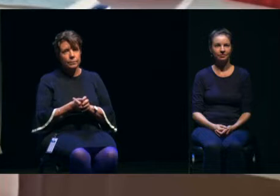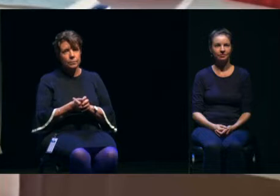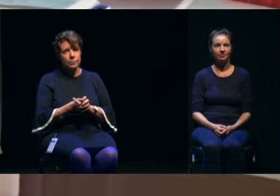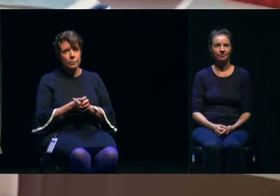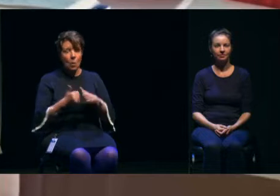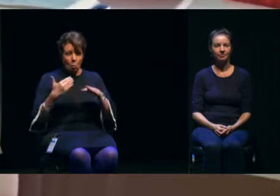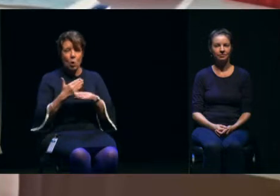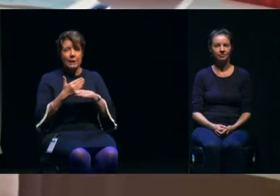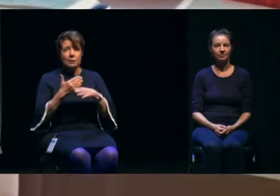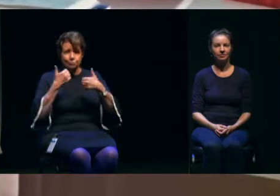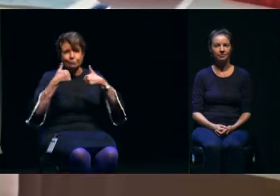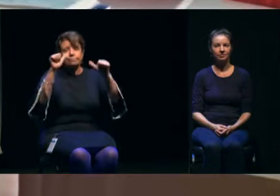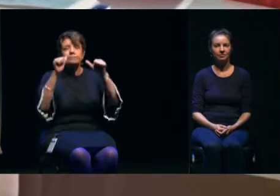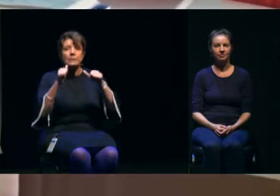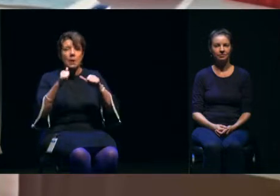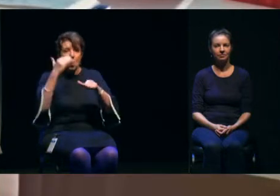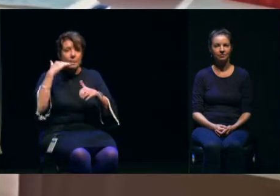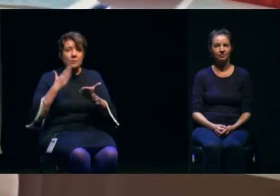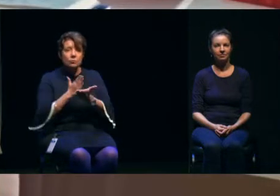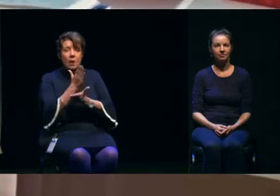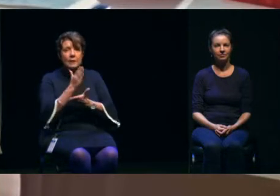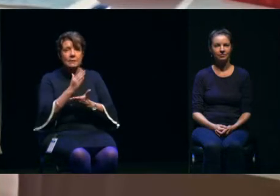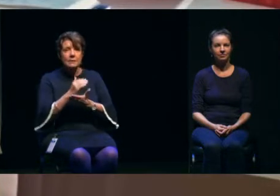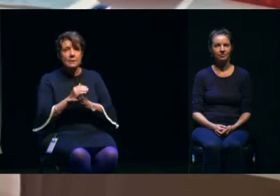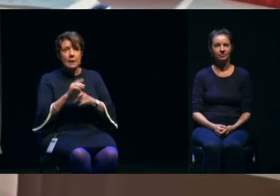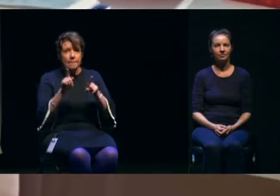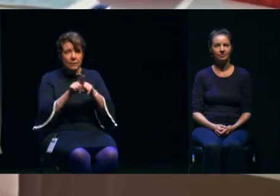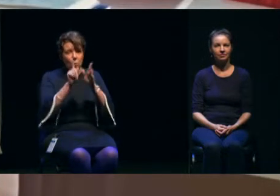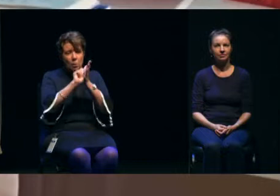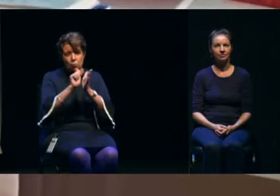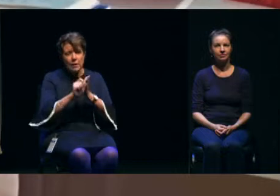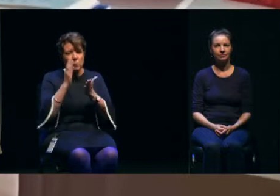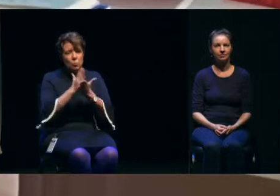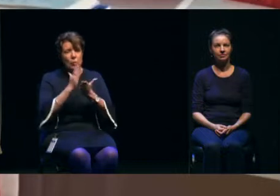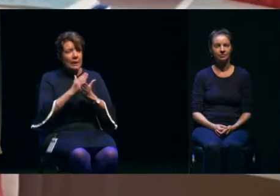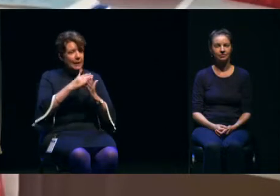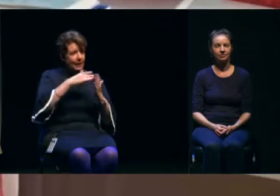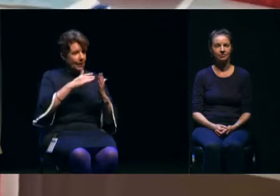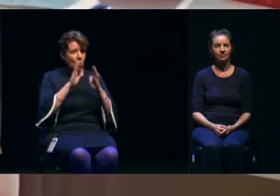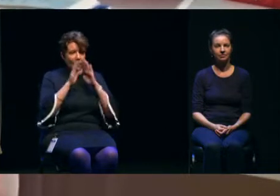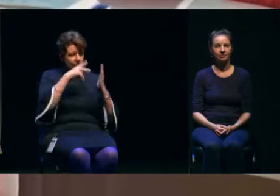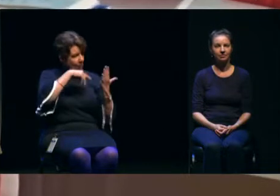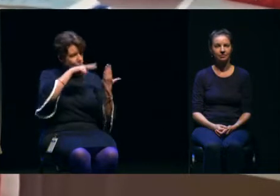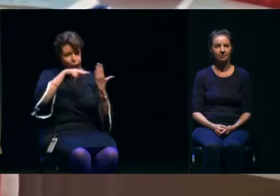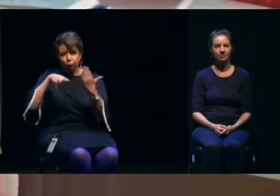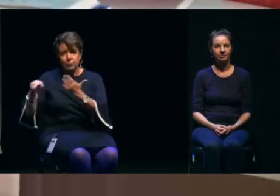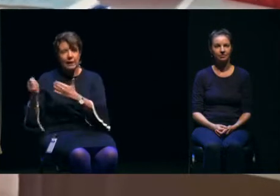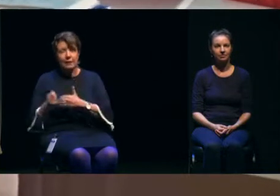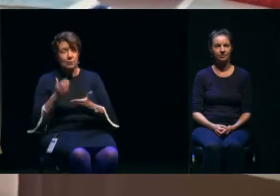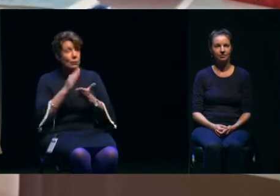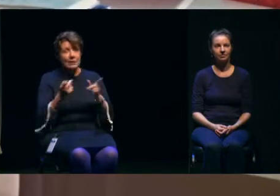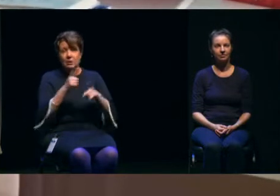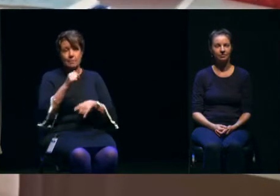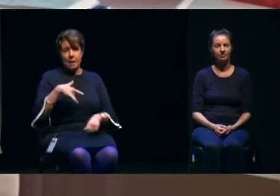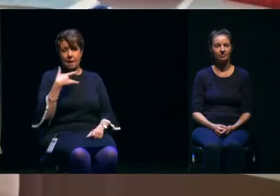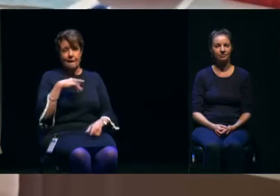for women's rights, but also they were writing wonderful stuff that I could read. That changed my life.